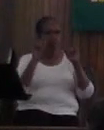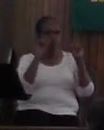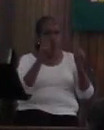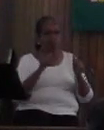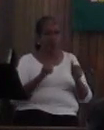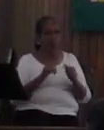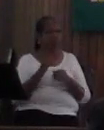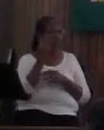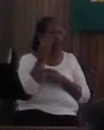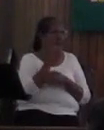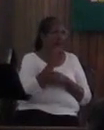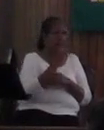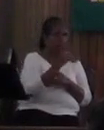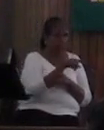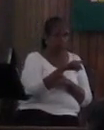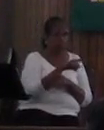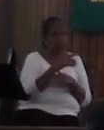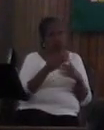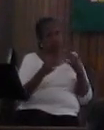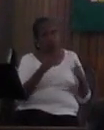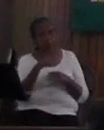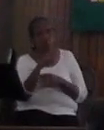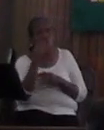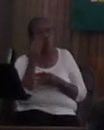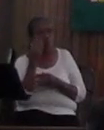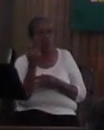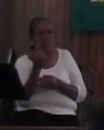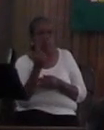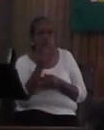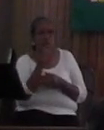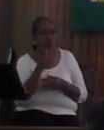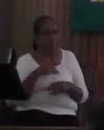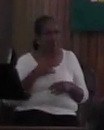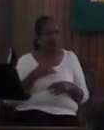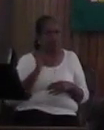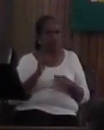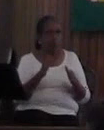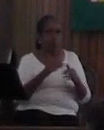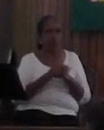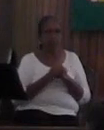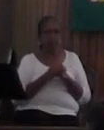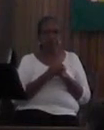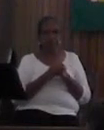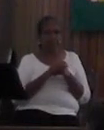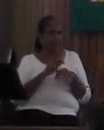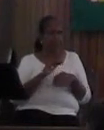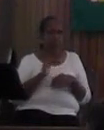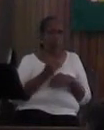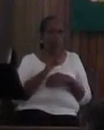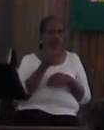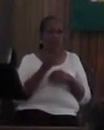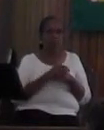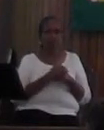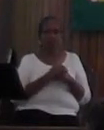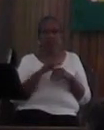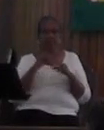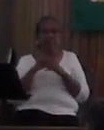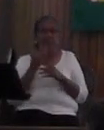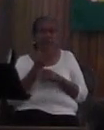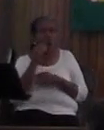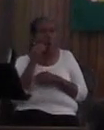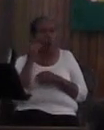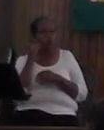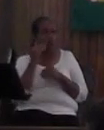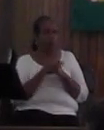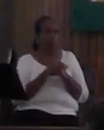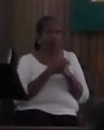you, you probably know someone who is. On our jobs, in our homes,